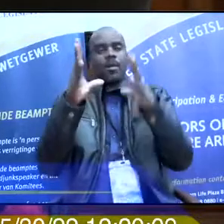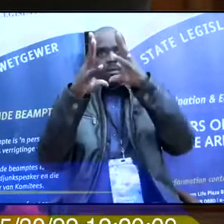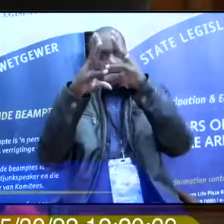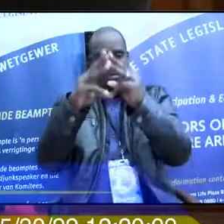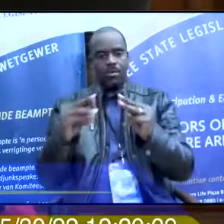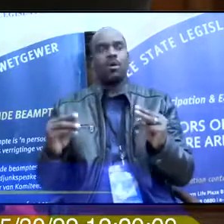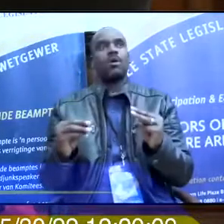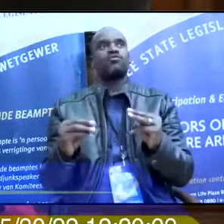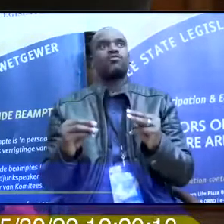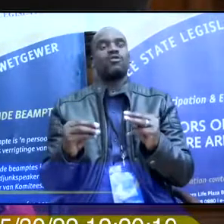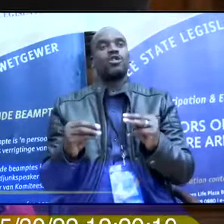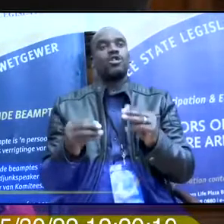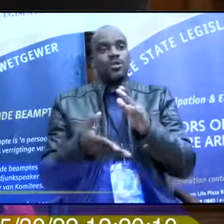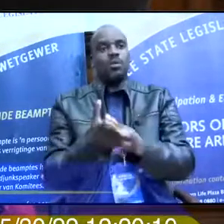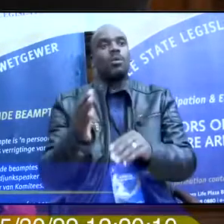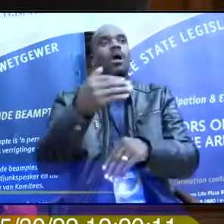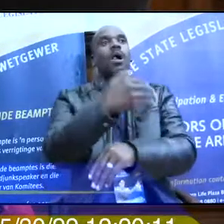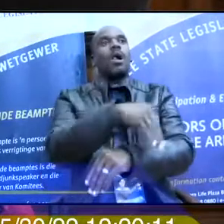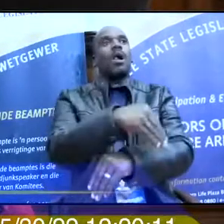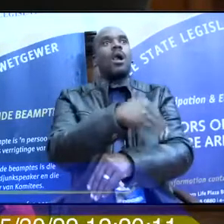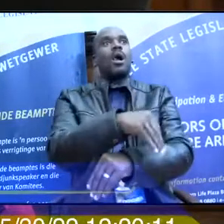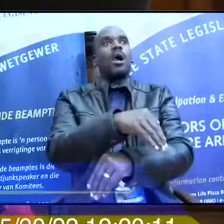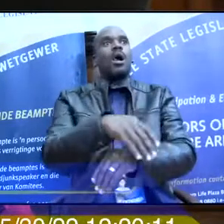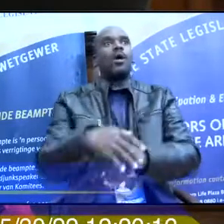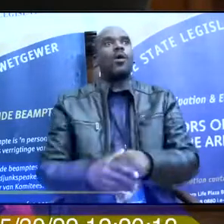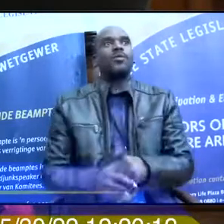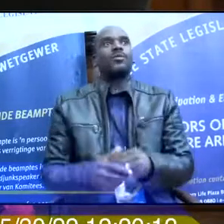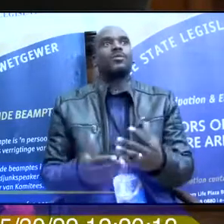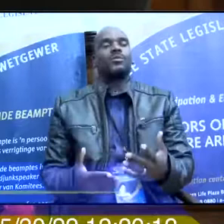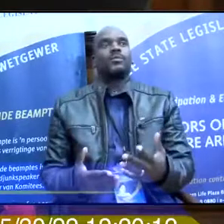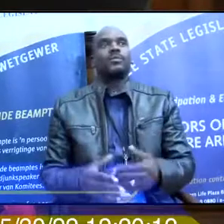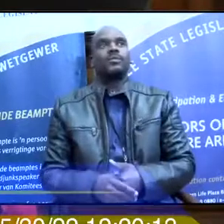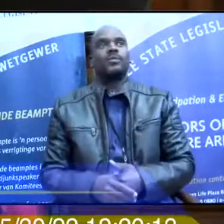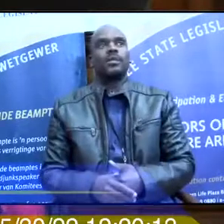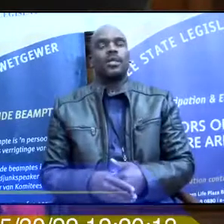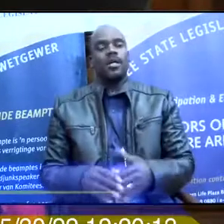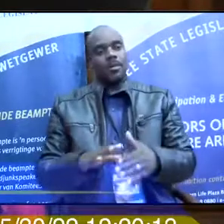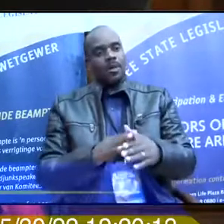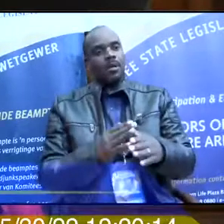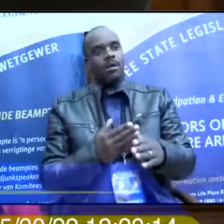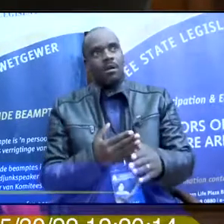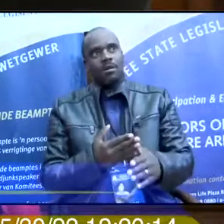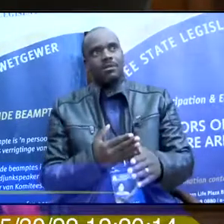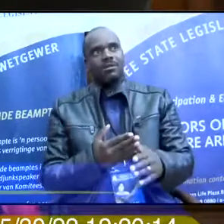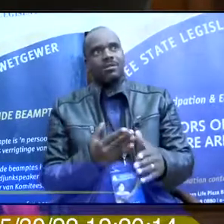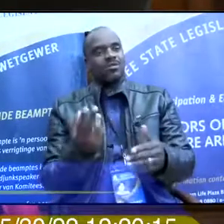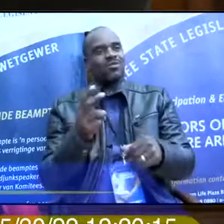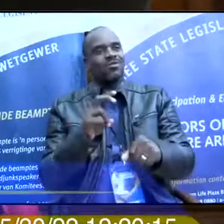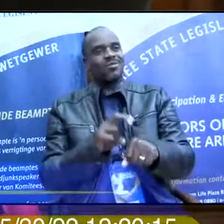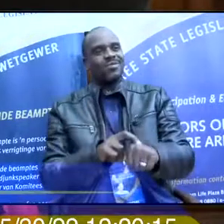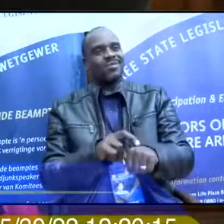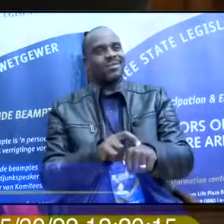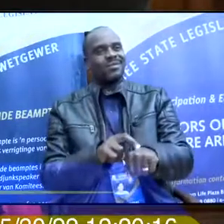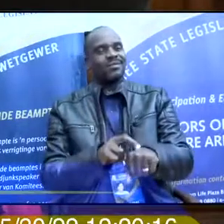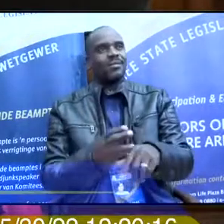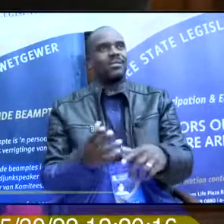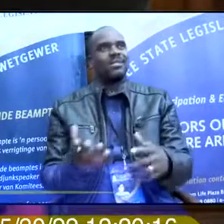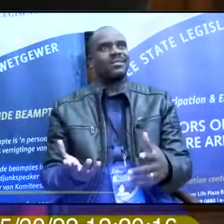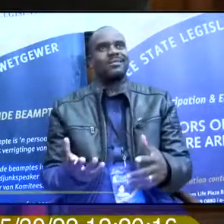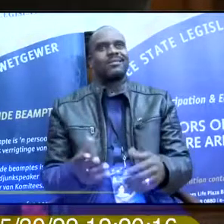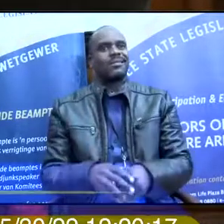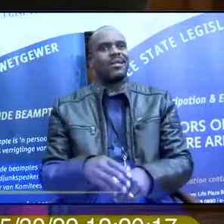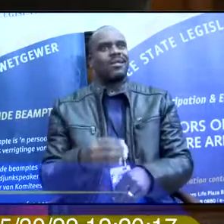not able to go out to perform their work because there's no diesel in many instances